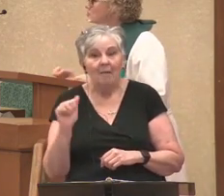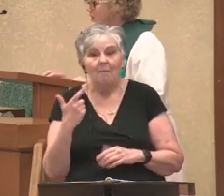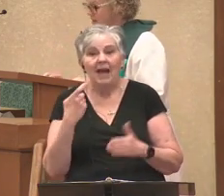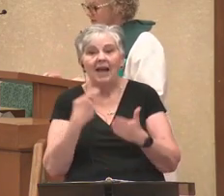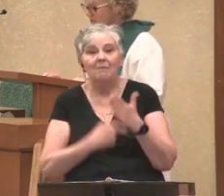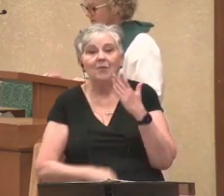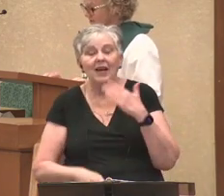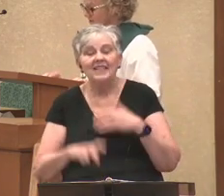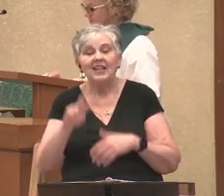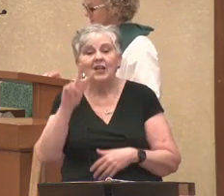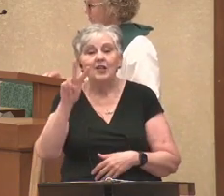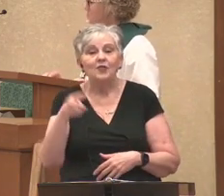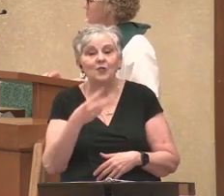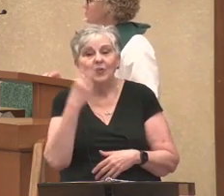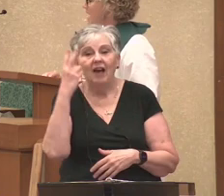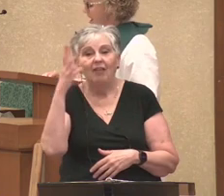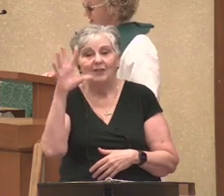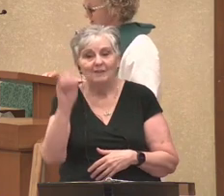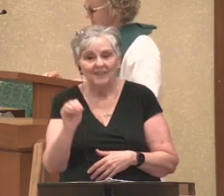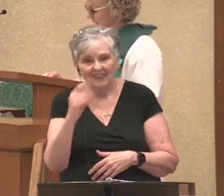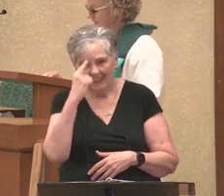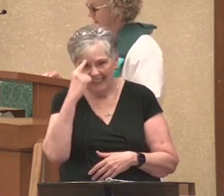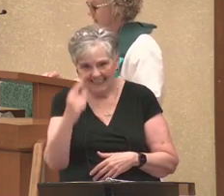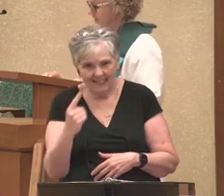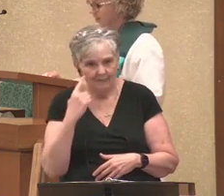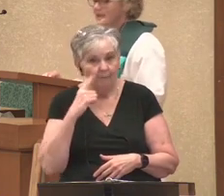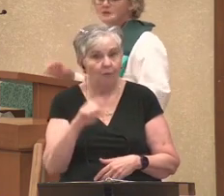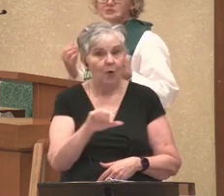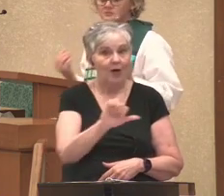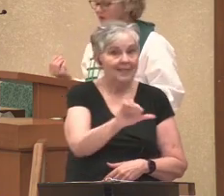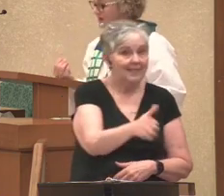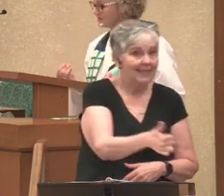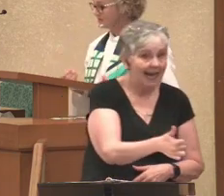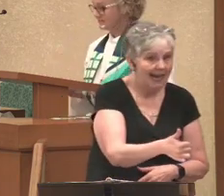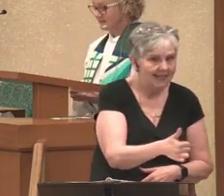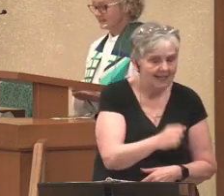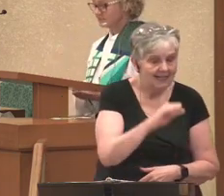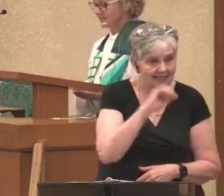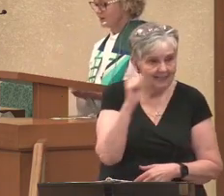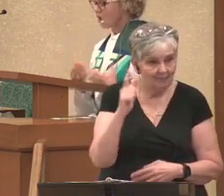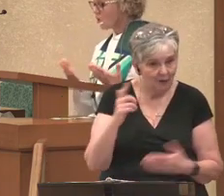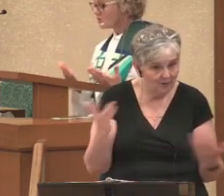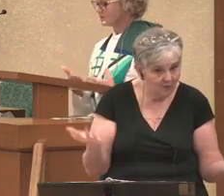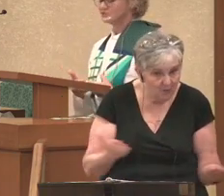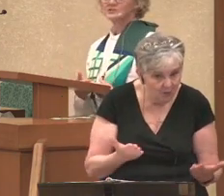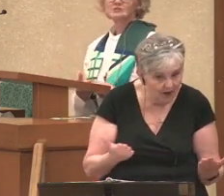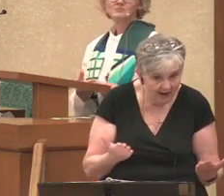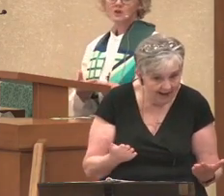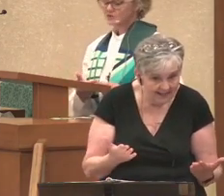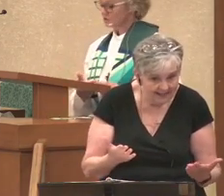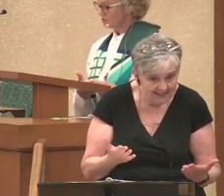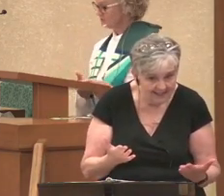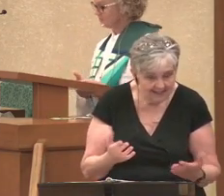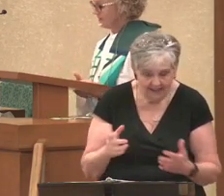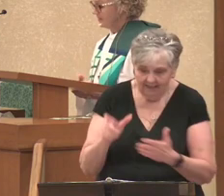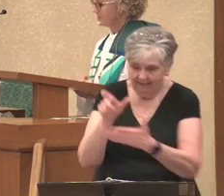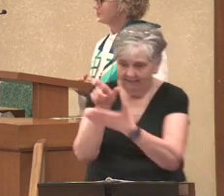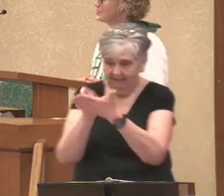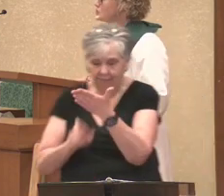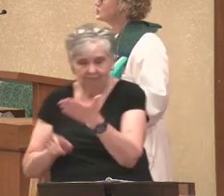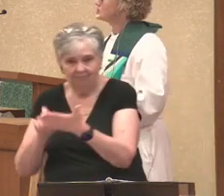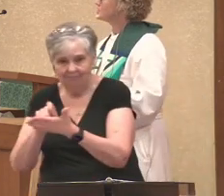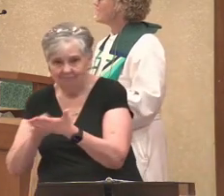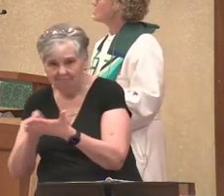at $2.50 per pack of 10. The surprising thing is that, according to the article,